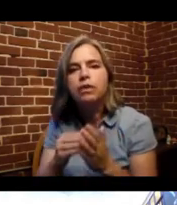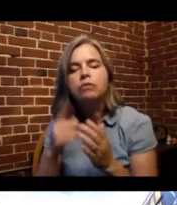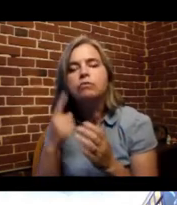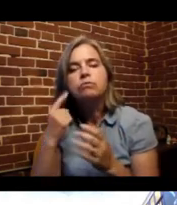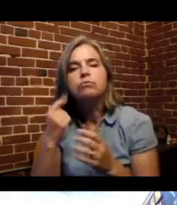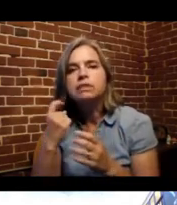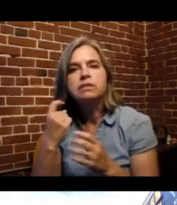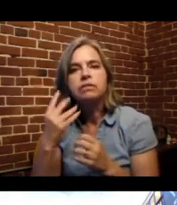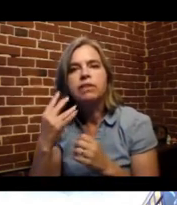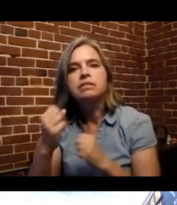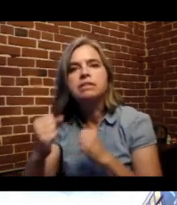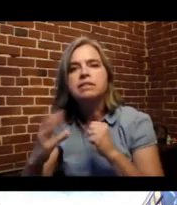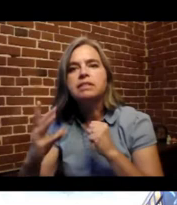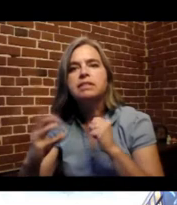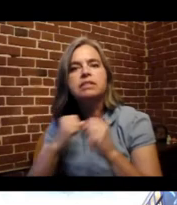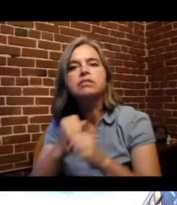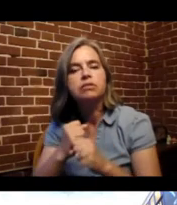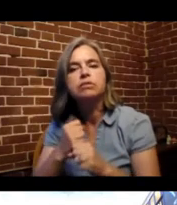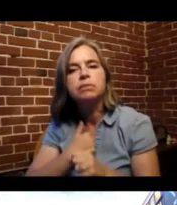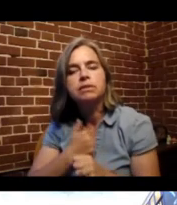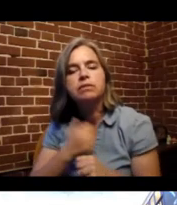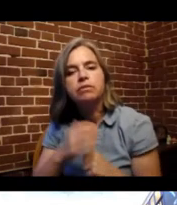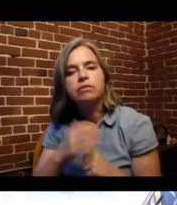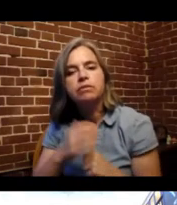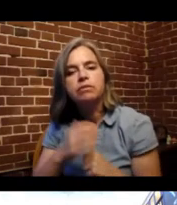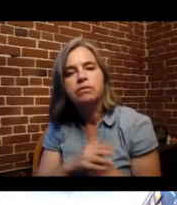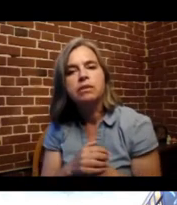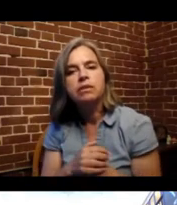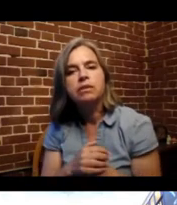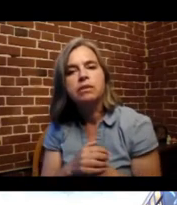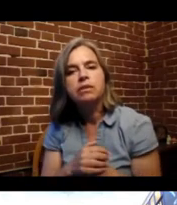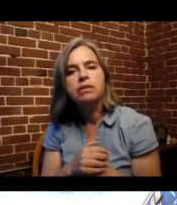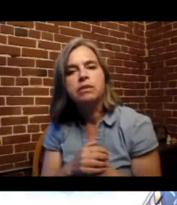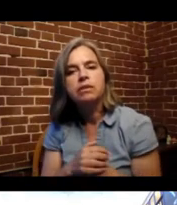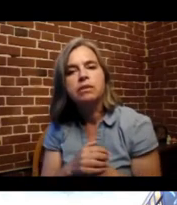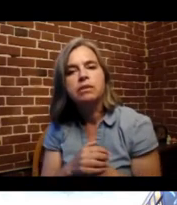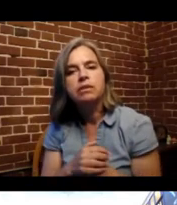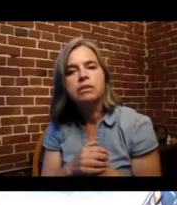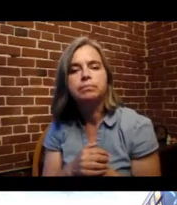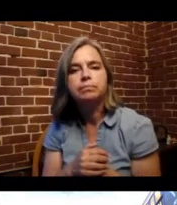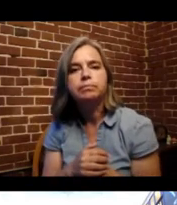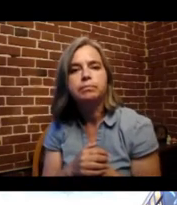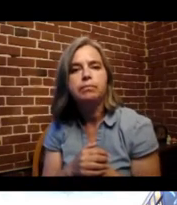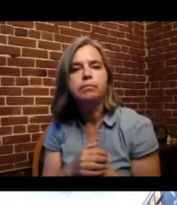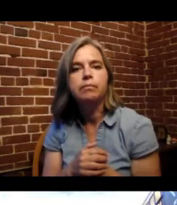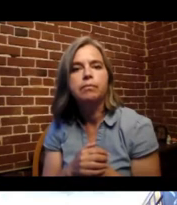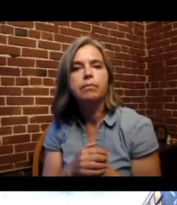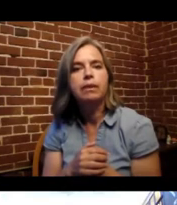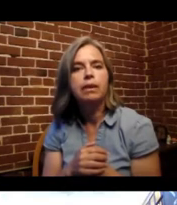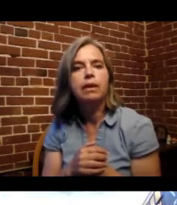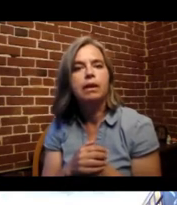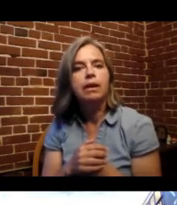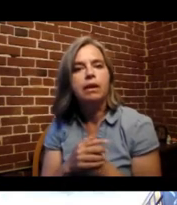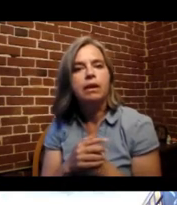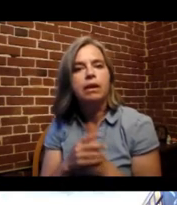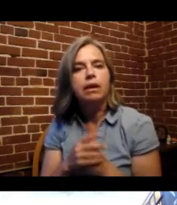And it's something that I have found that it's not really to represent something. And when I start to draw,